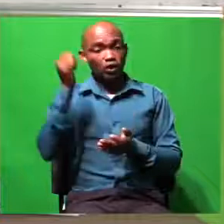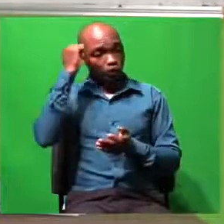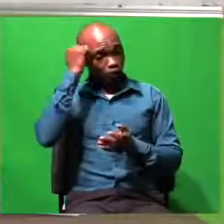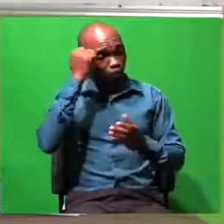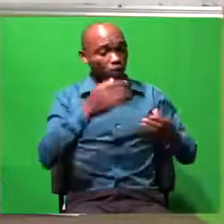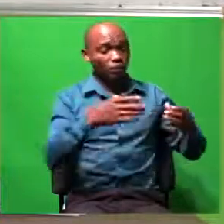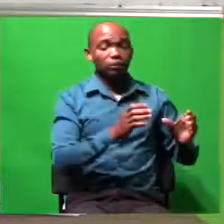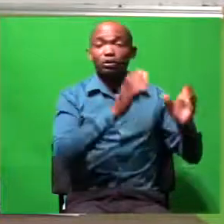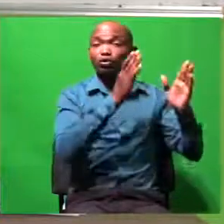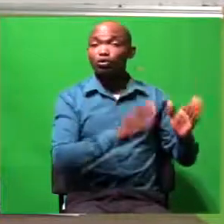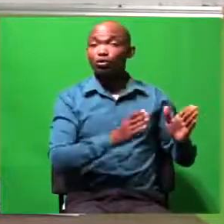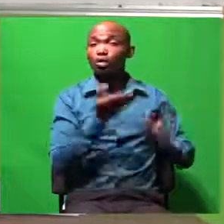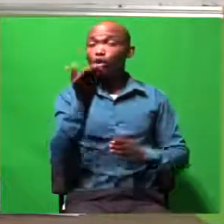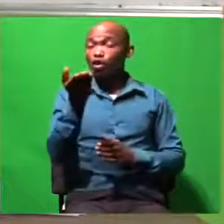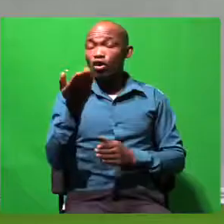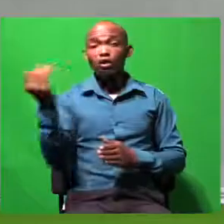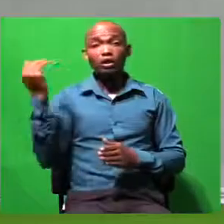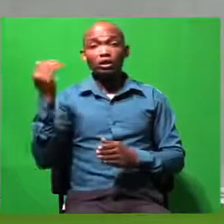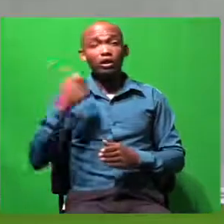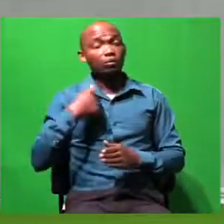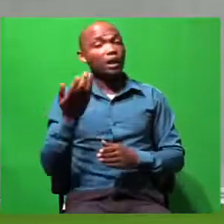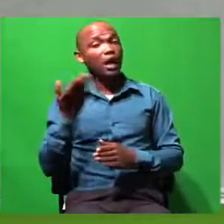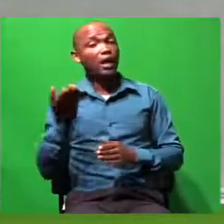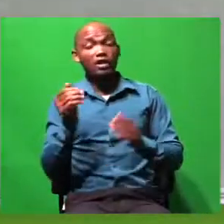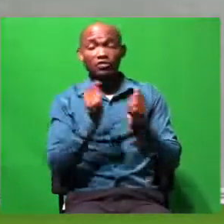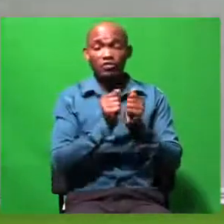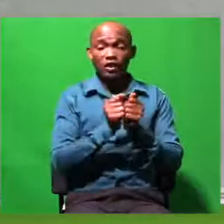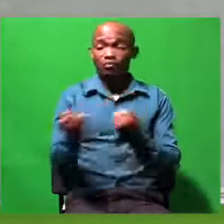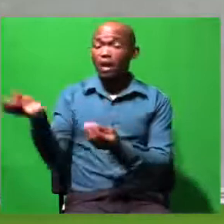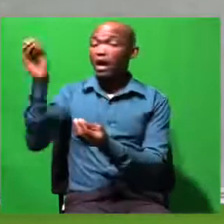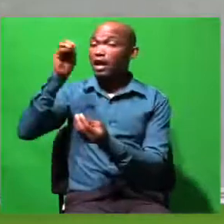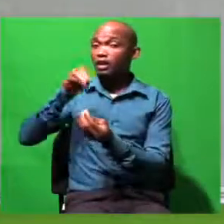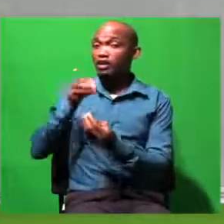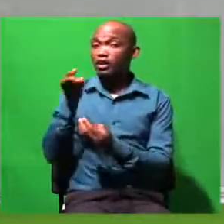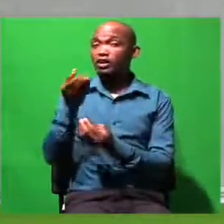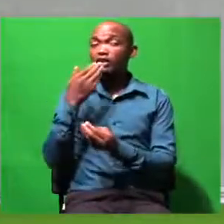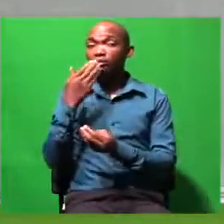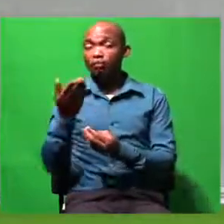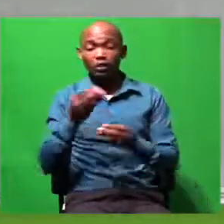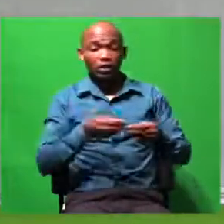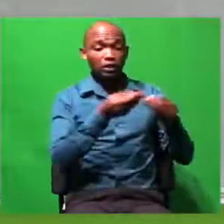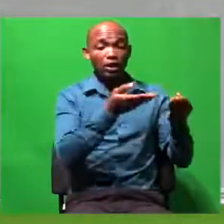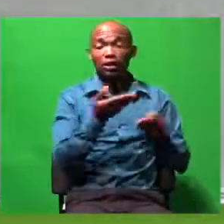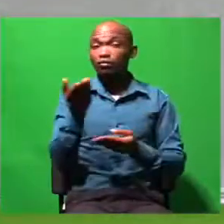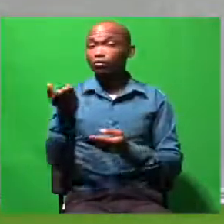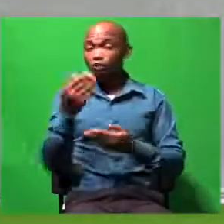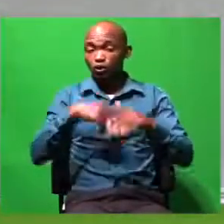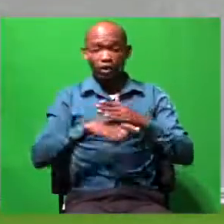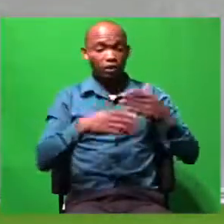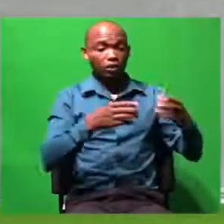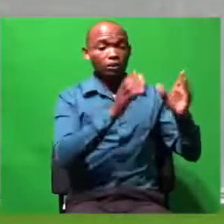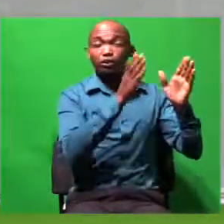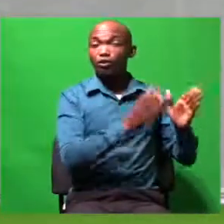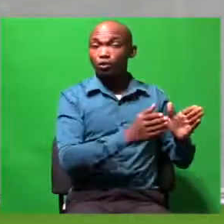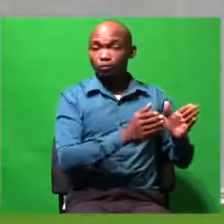Do you remember any special group? Or can you tell me any things in addition about those information I'm giving to you, those